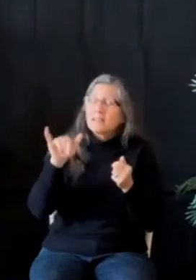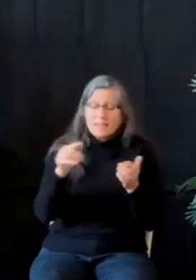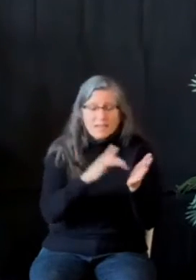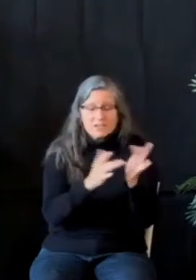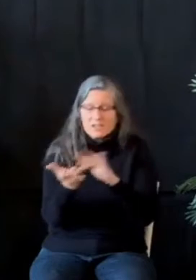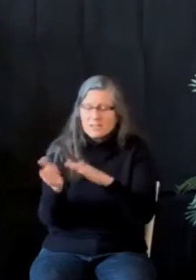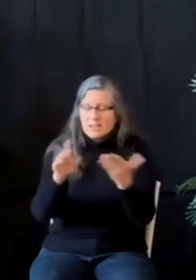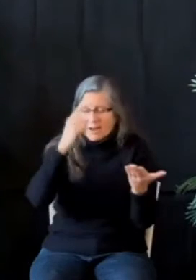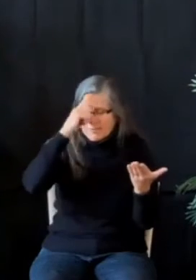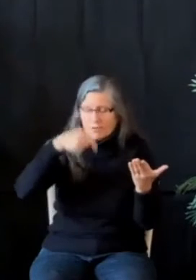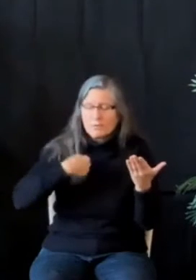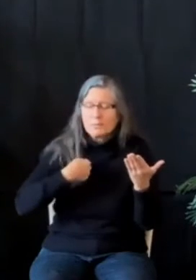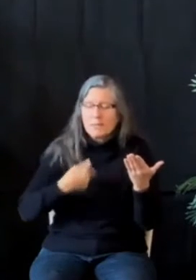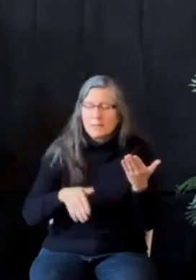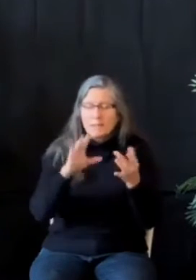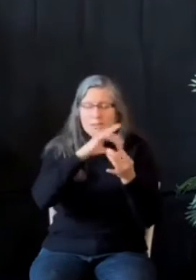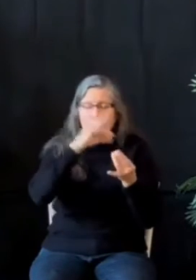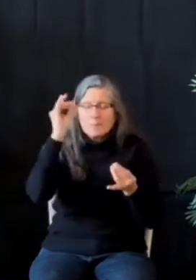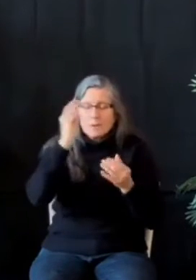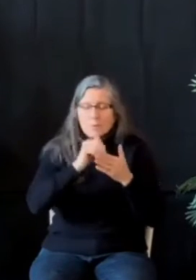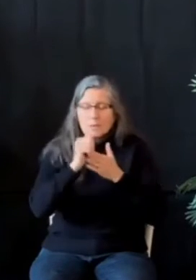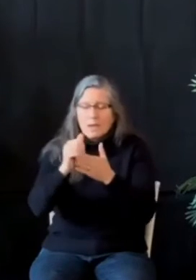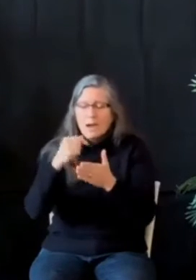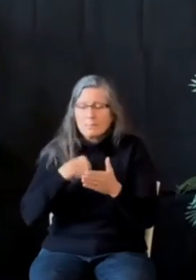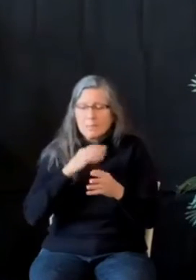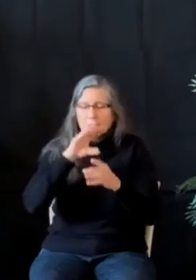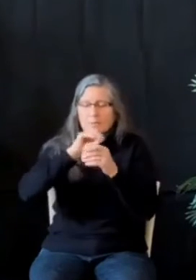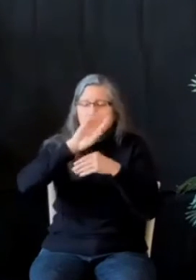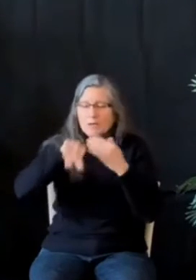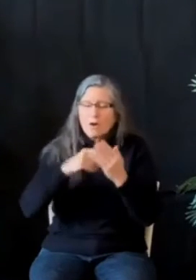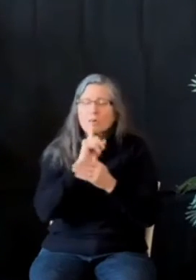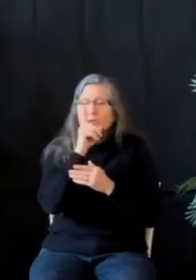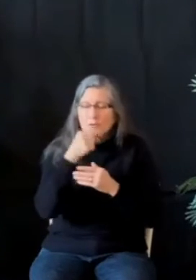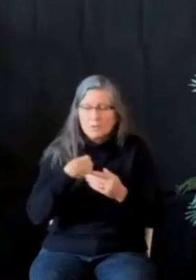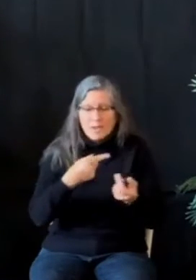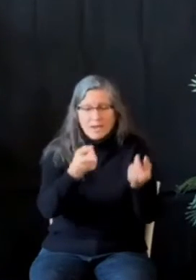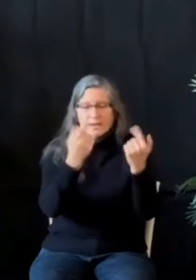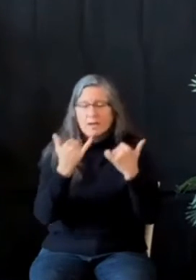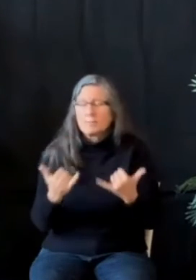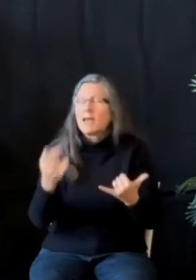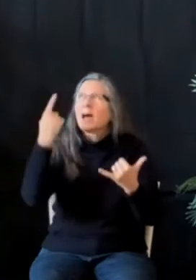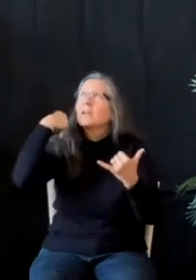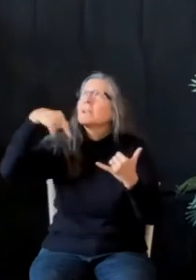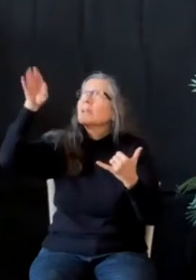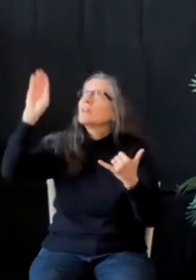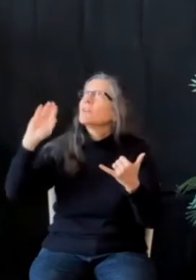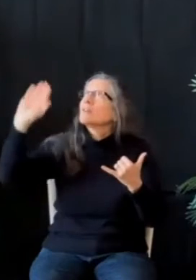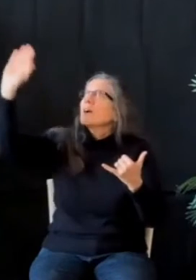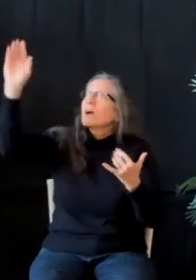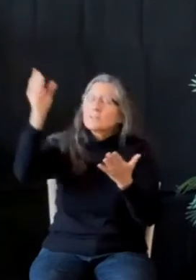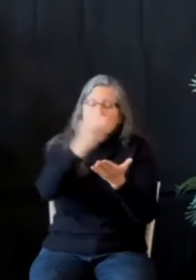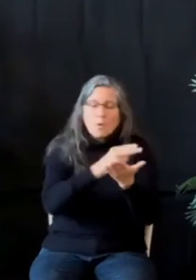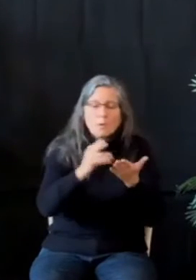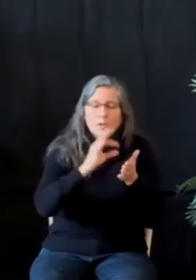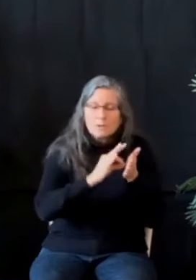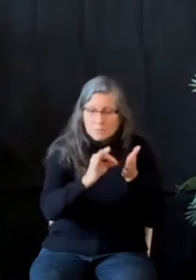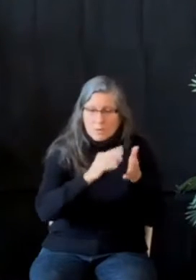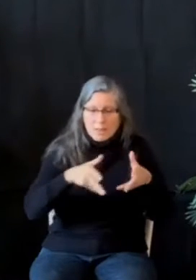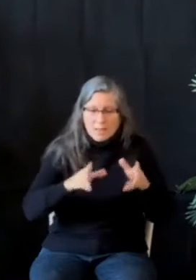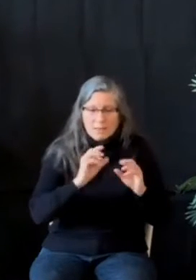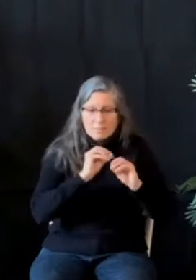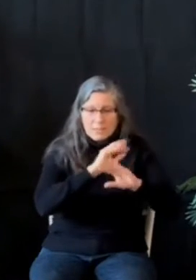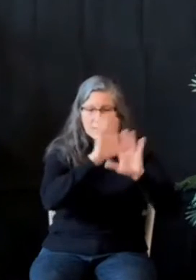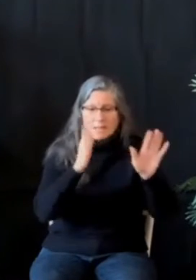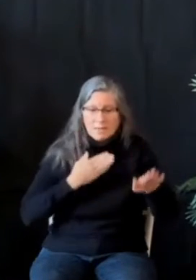Jesus died for me, and that the Spirit will guide me in all truth. I come now to hear God's holy word. I will let it